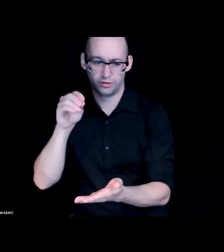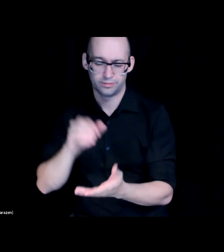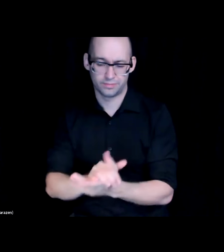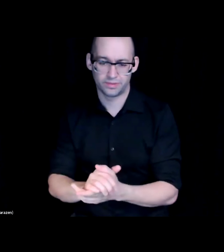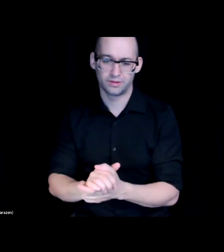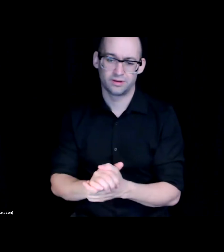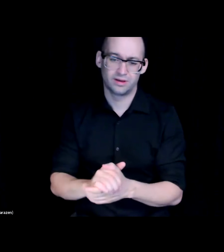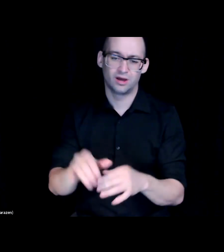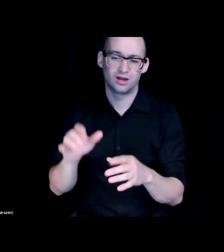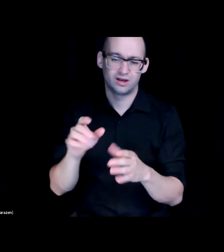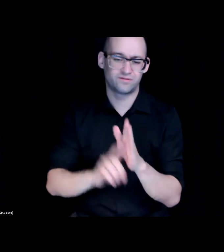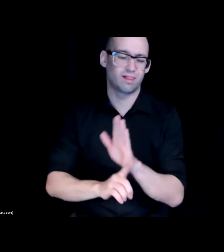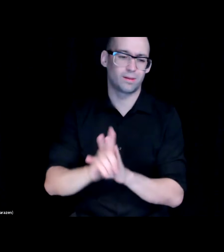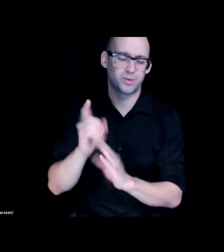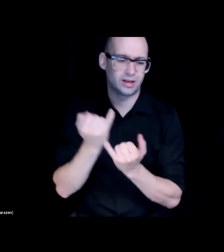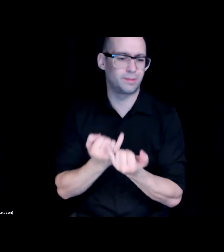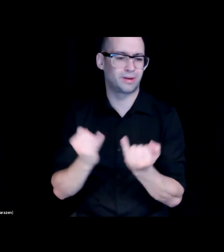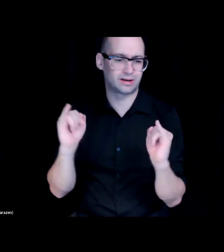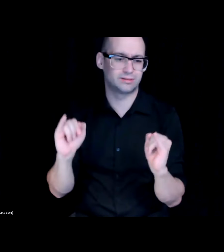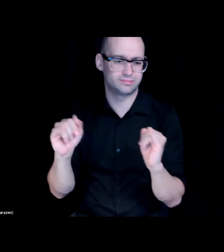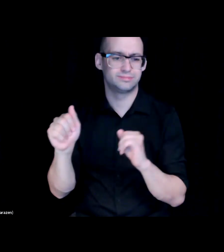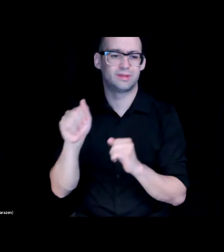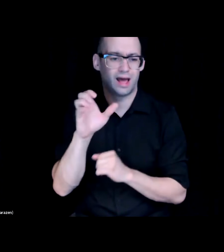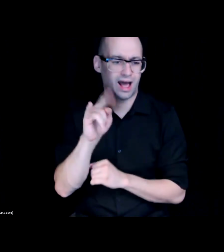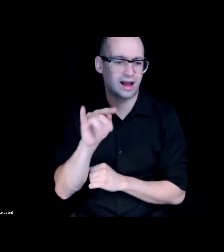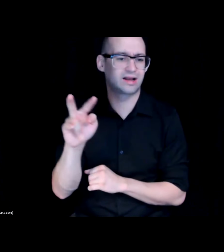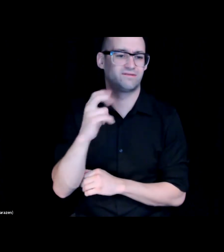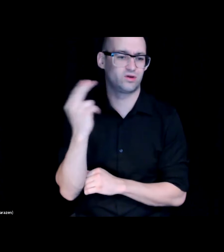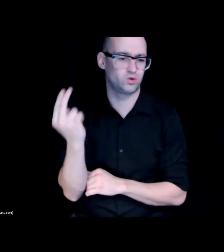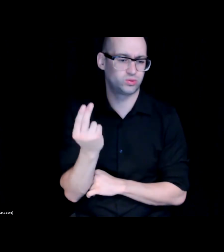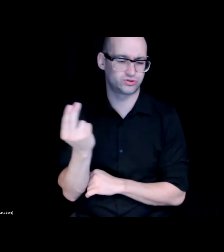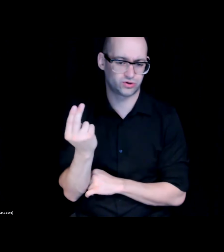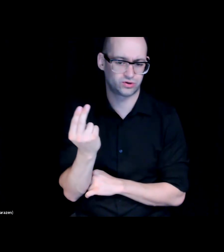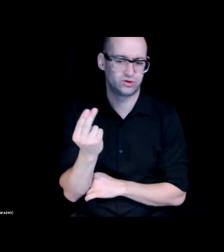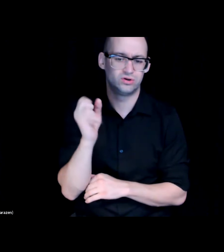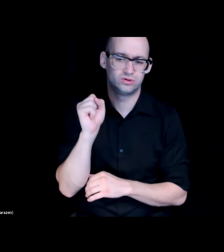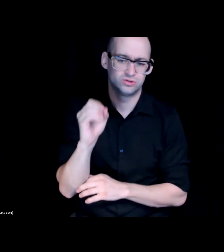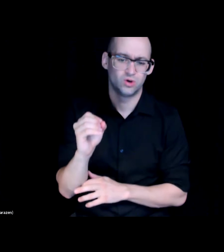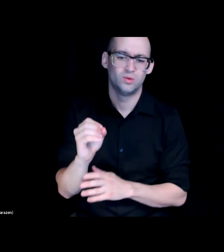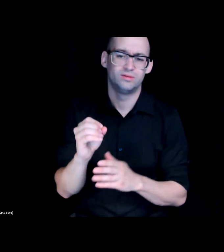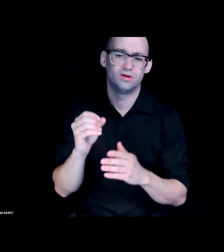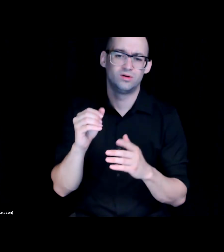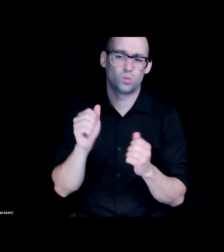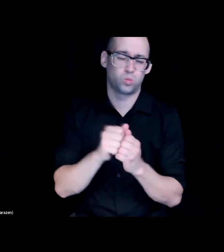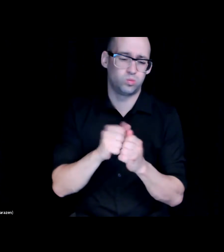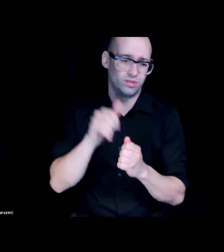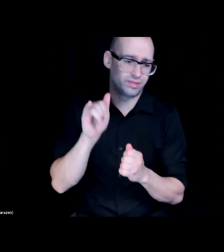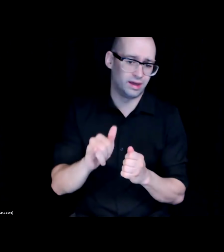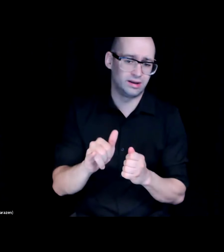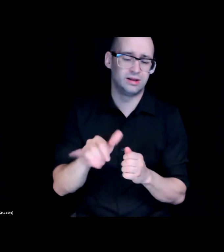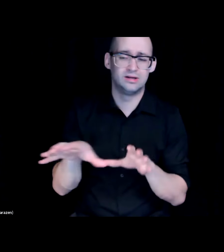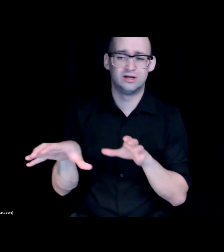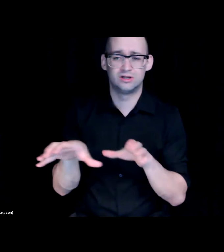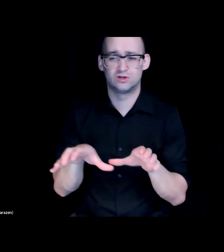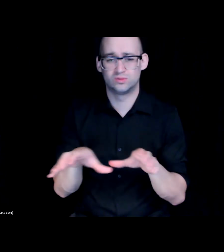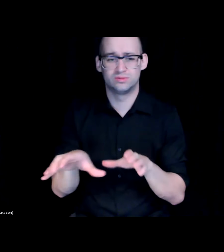independent, active digital users, right? And so in doing that, they're going to